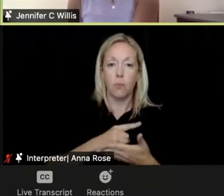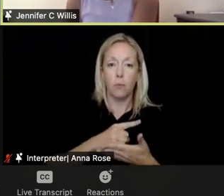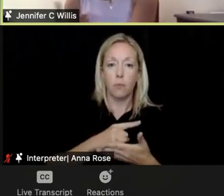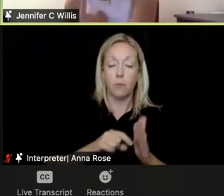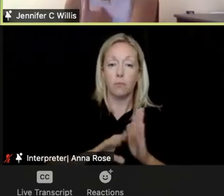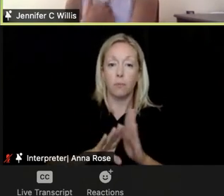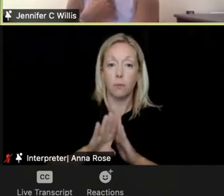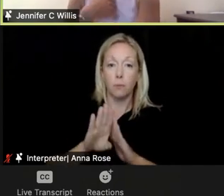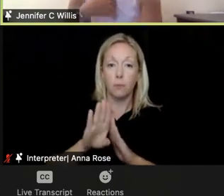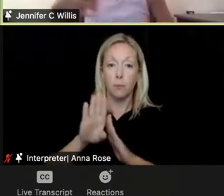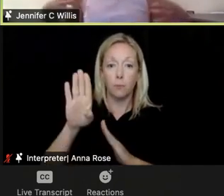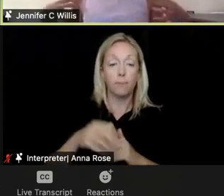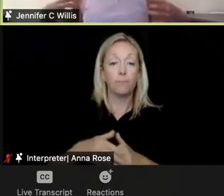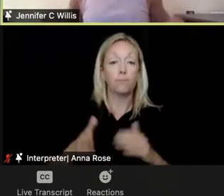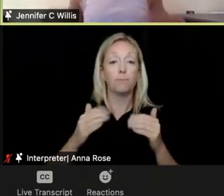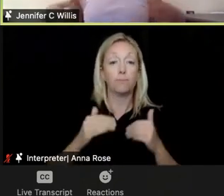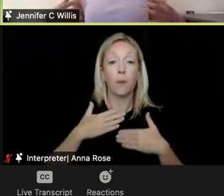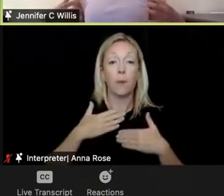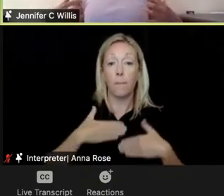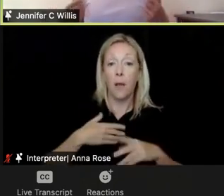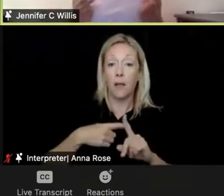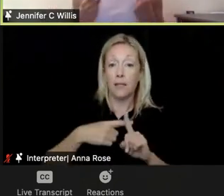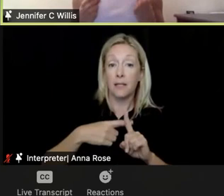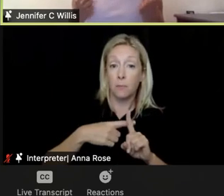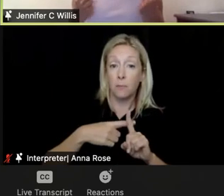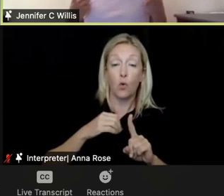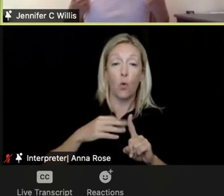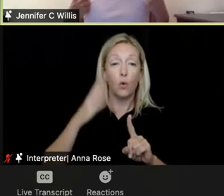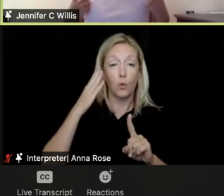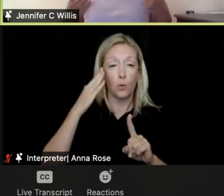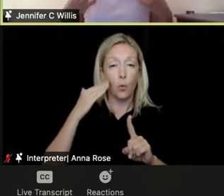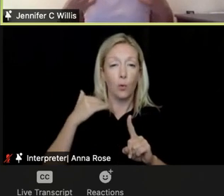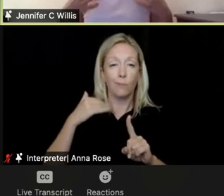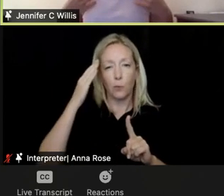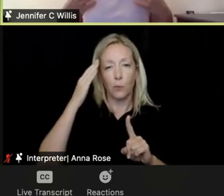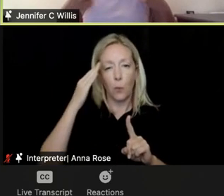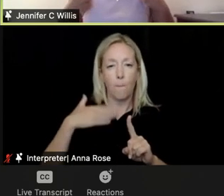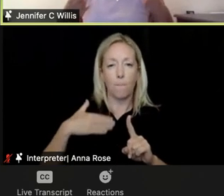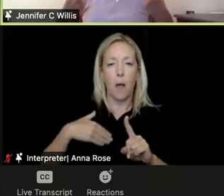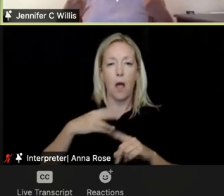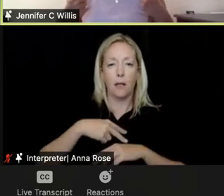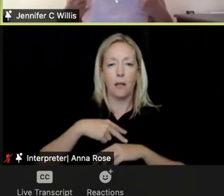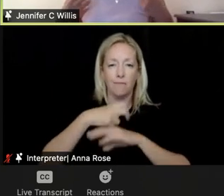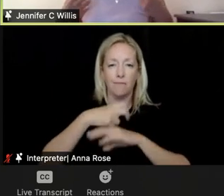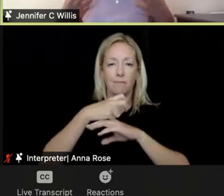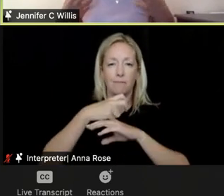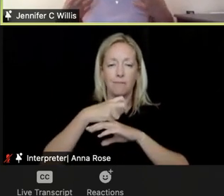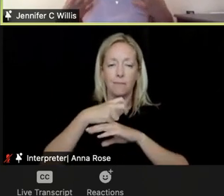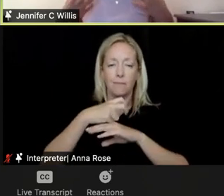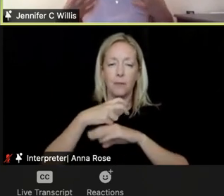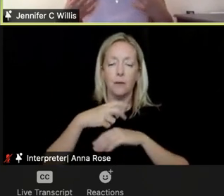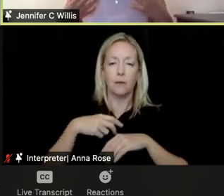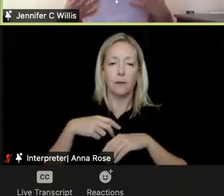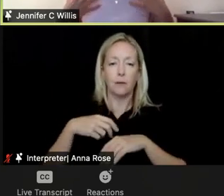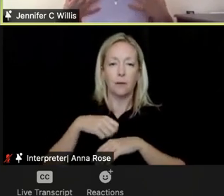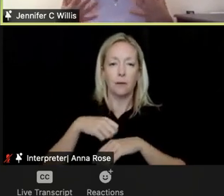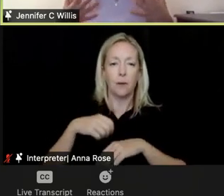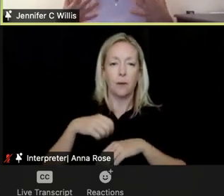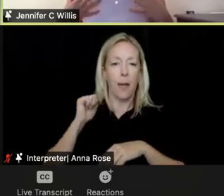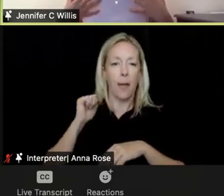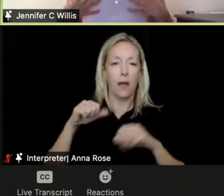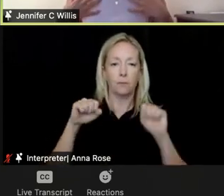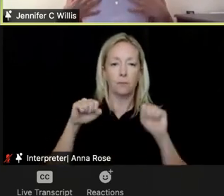Changes in body temperature, arcing back, those things that our students do that are just basic, very reactive, reflexive,